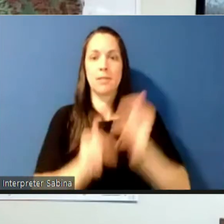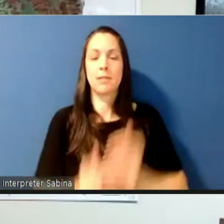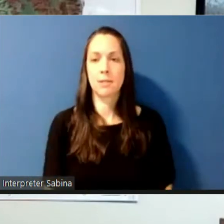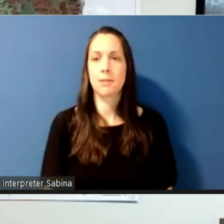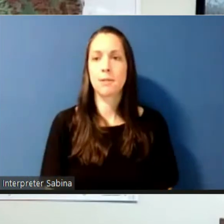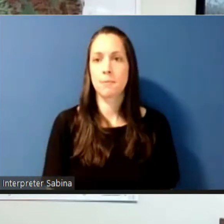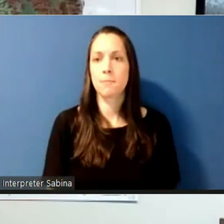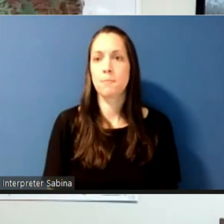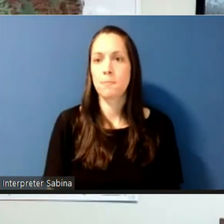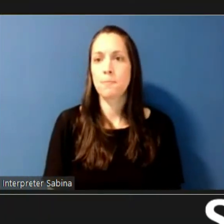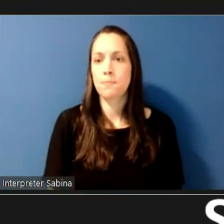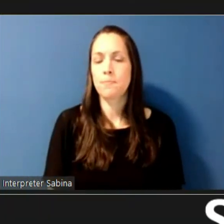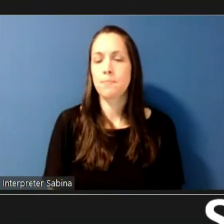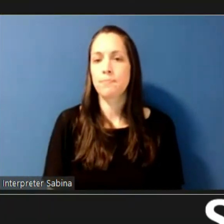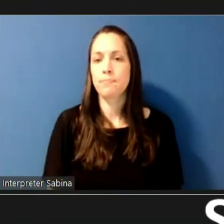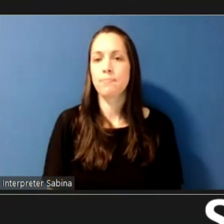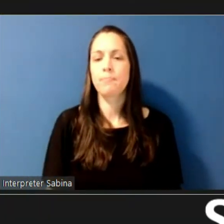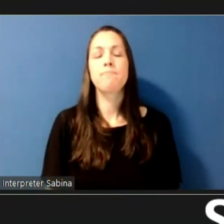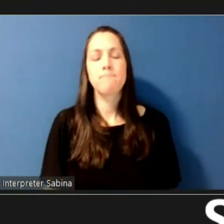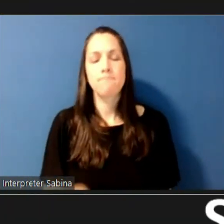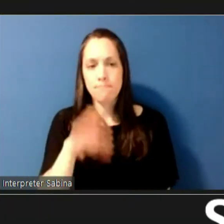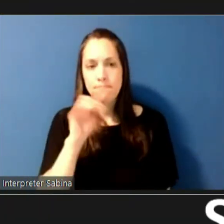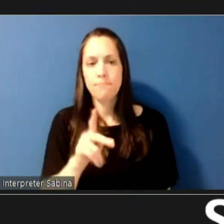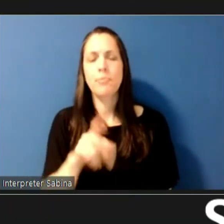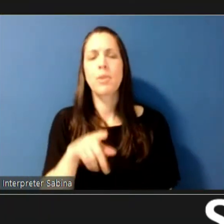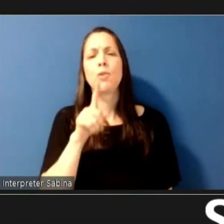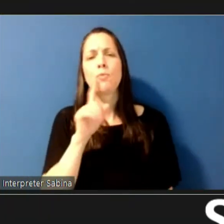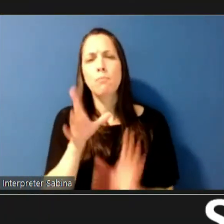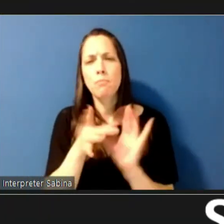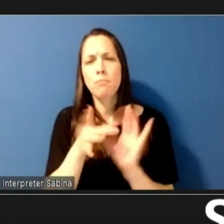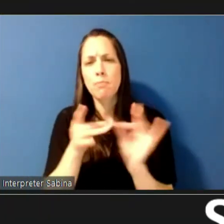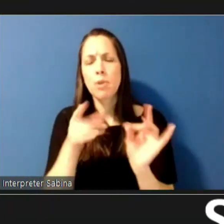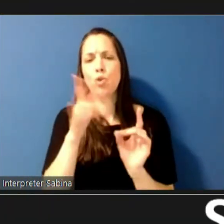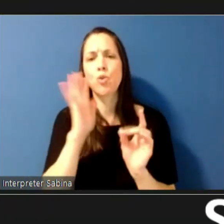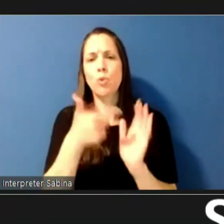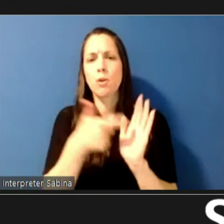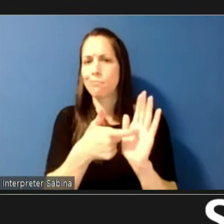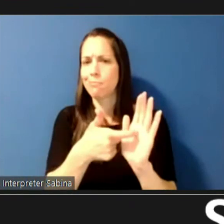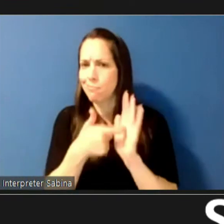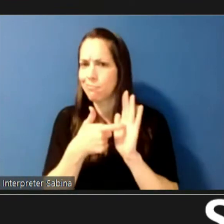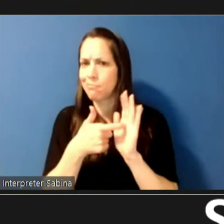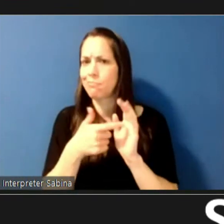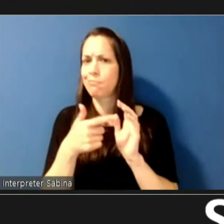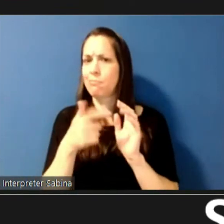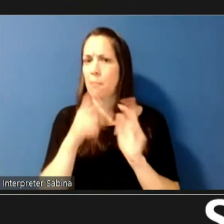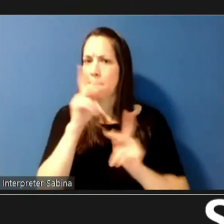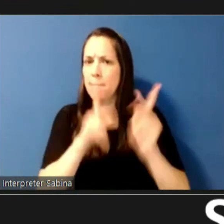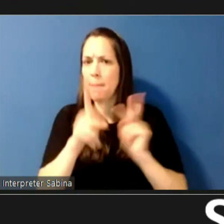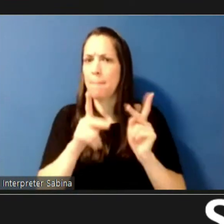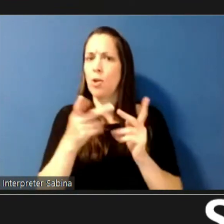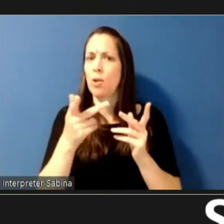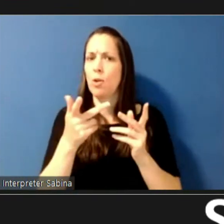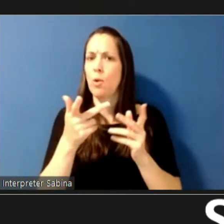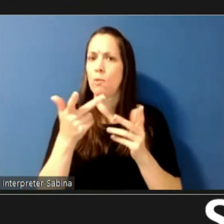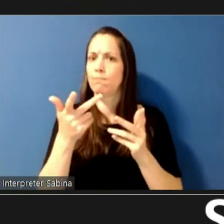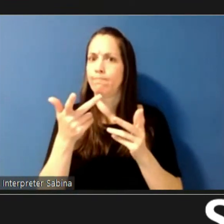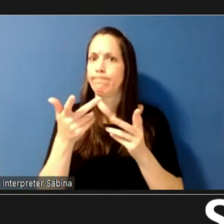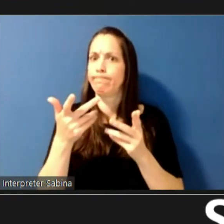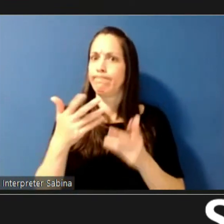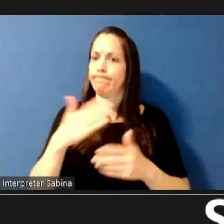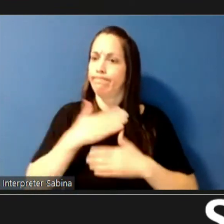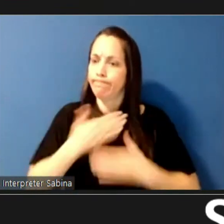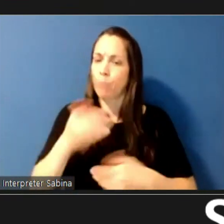Okay. And you mentioned that you were going to mandate cooperation with contact tracers, and I'm wondering how that's going to